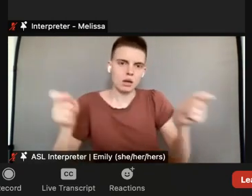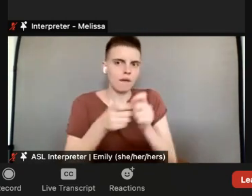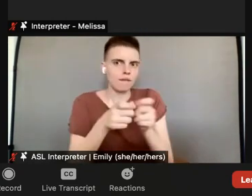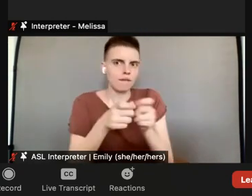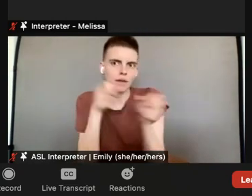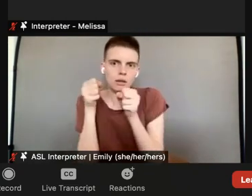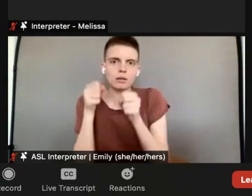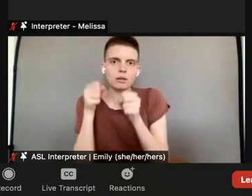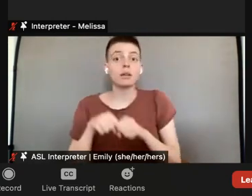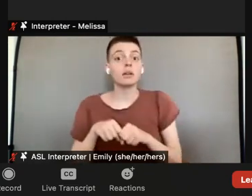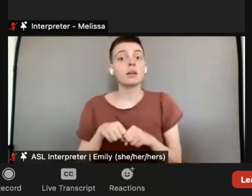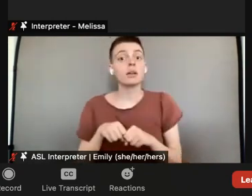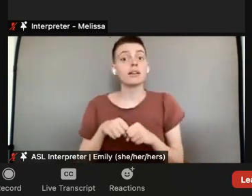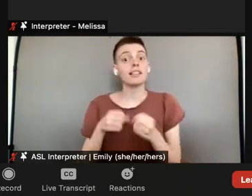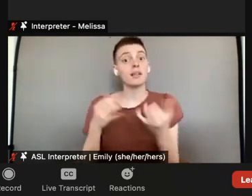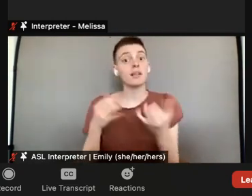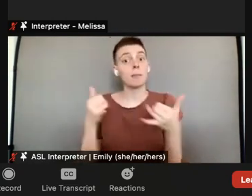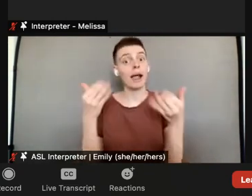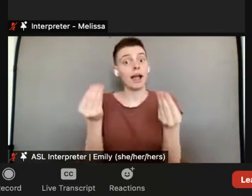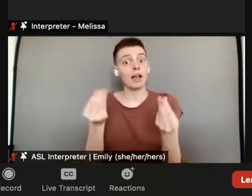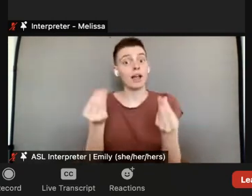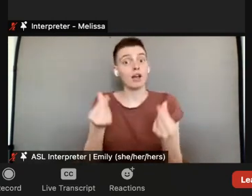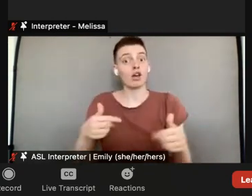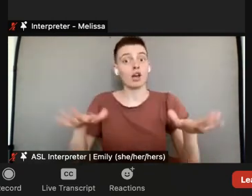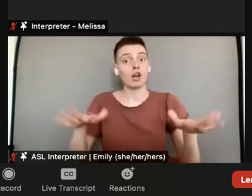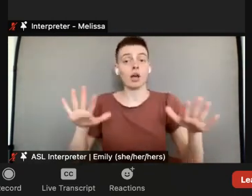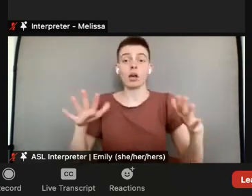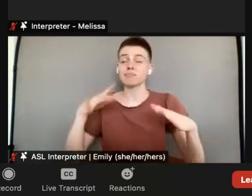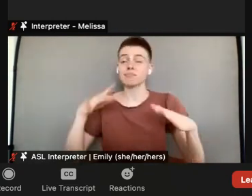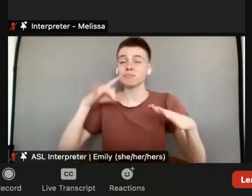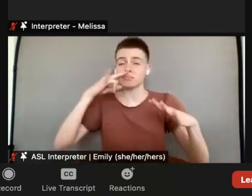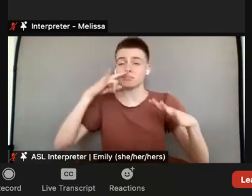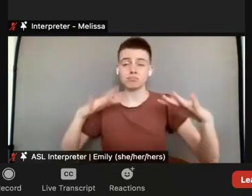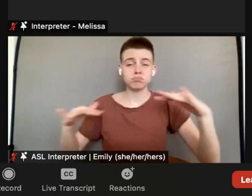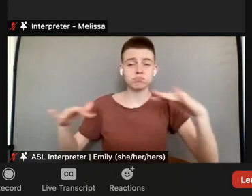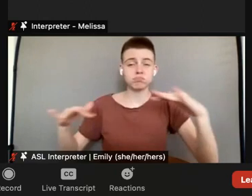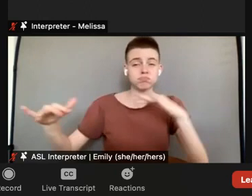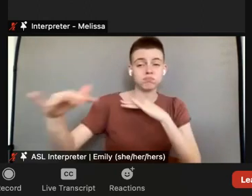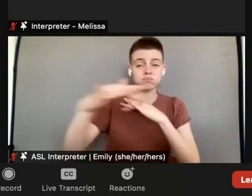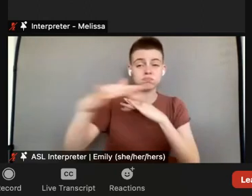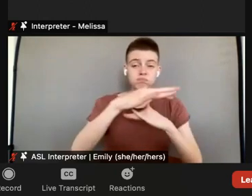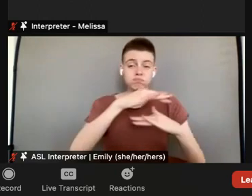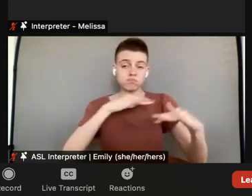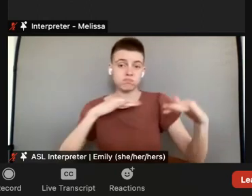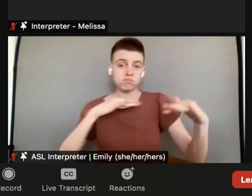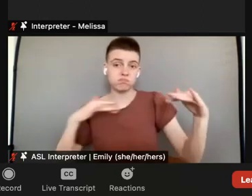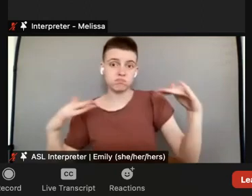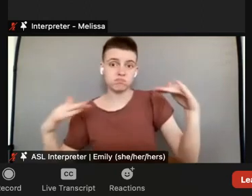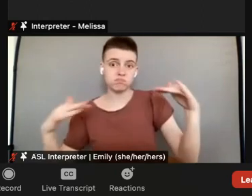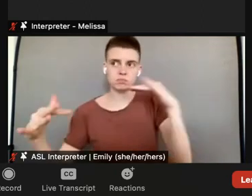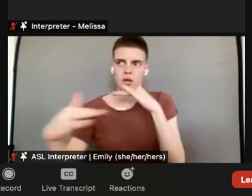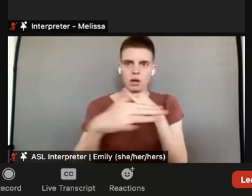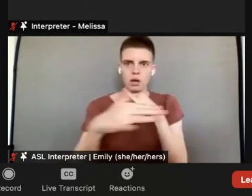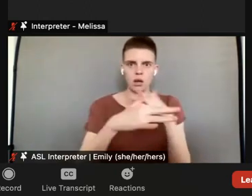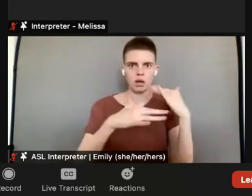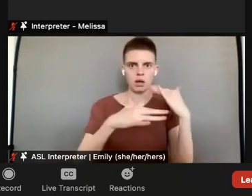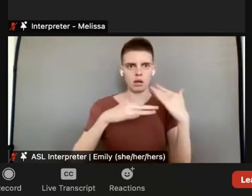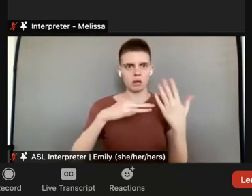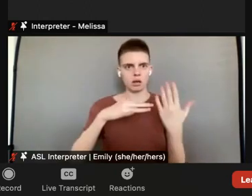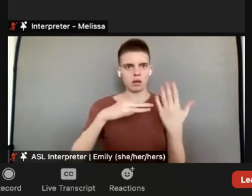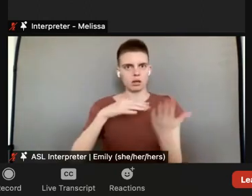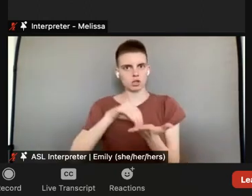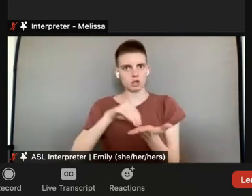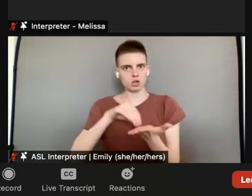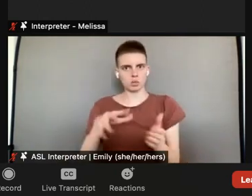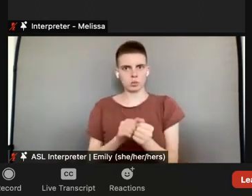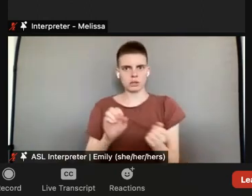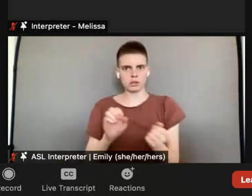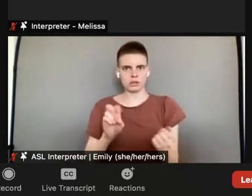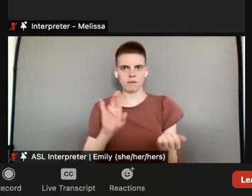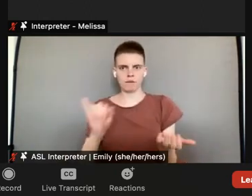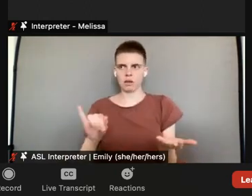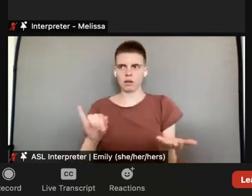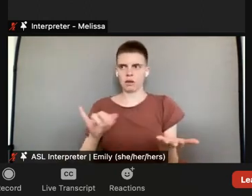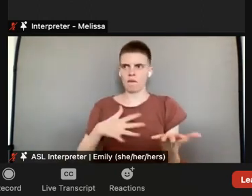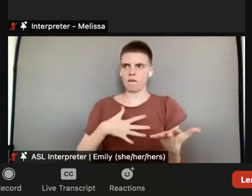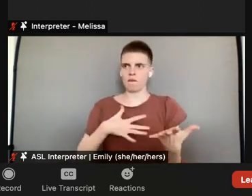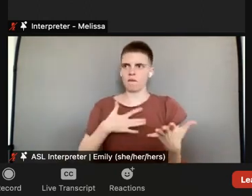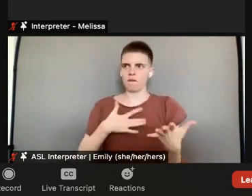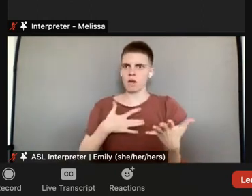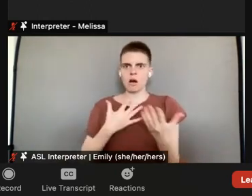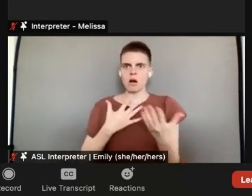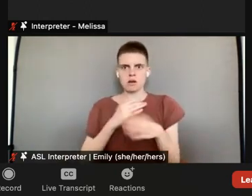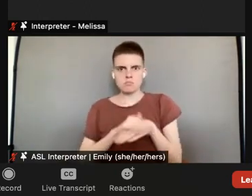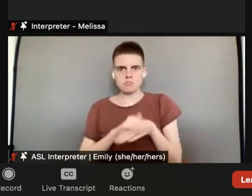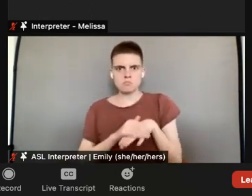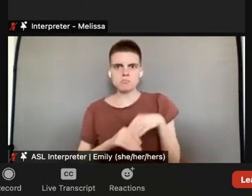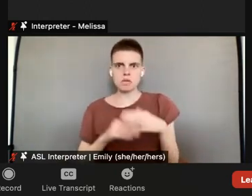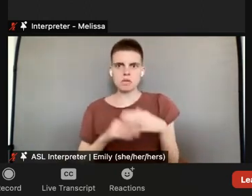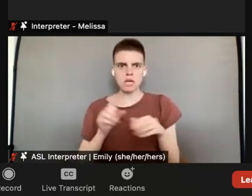on the playground, it's not really stable enough for the child with CVI to actually even watch, much less participate